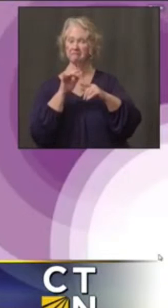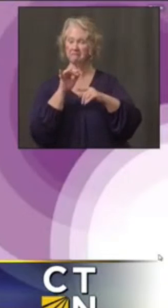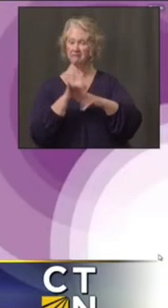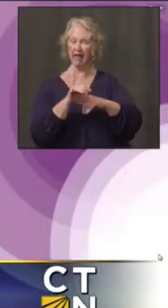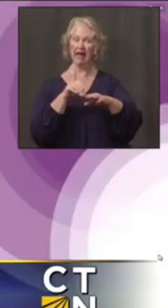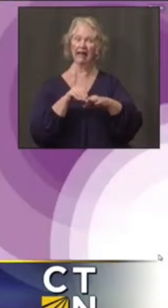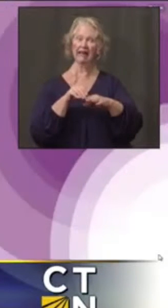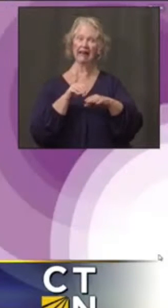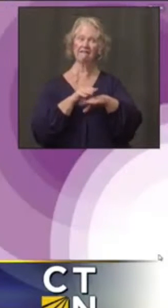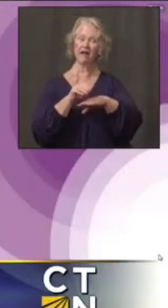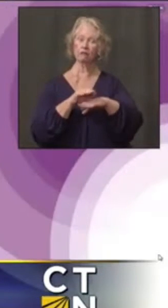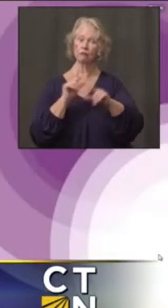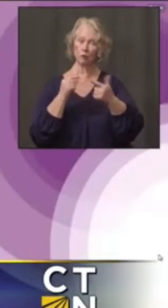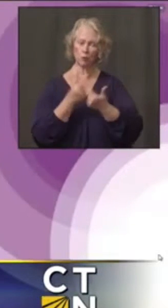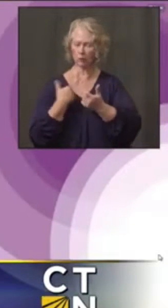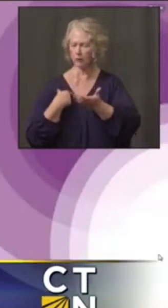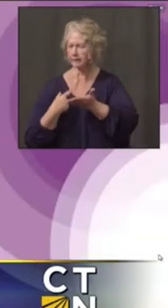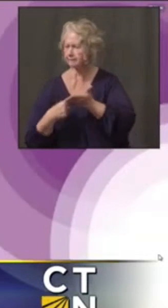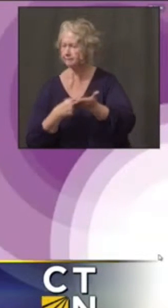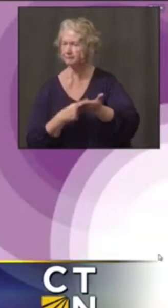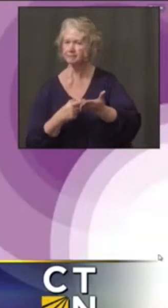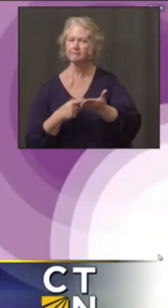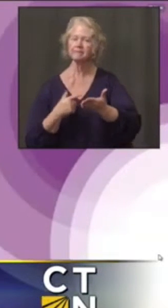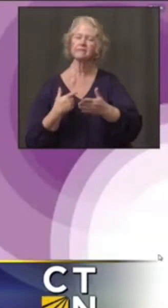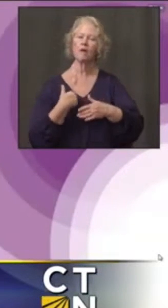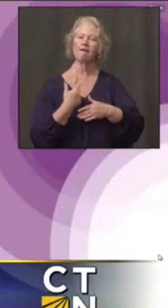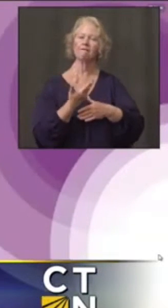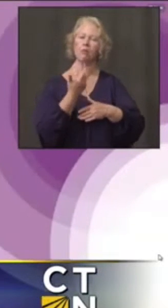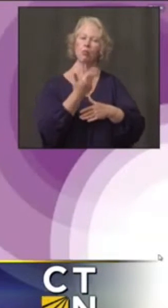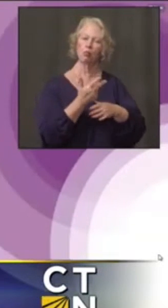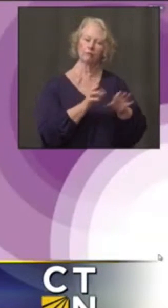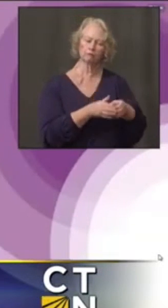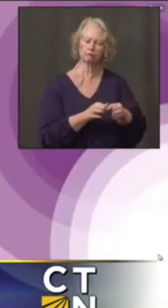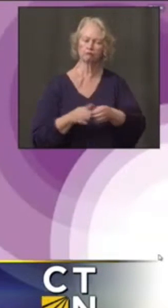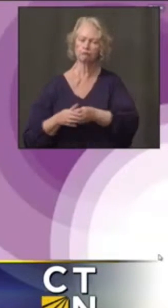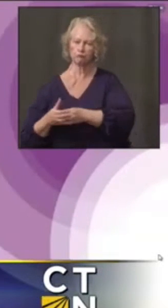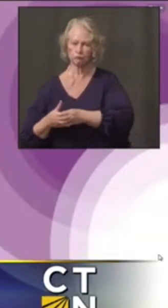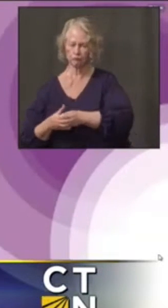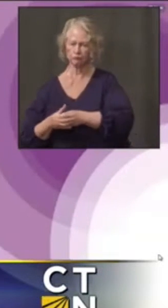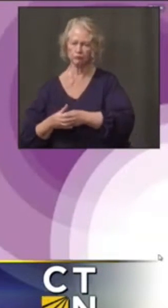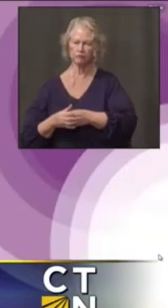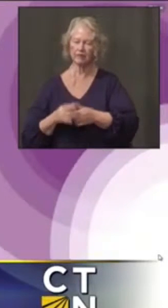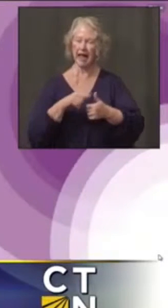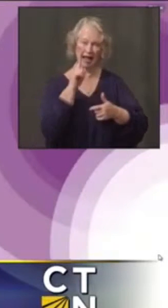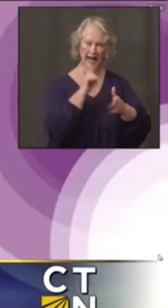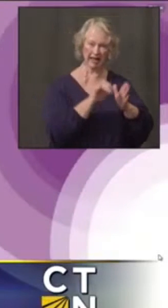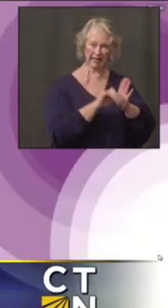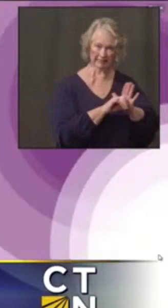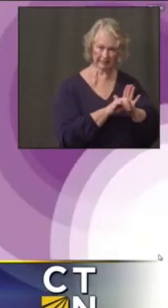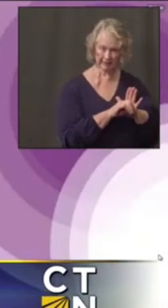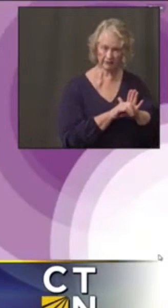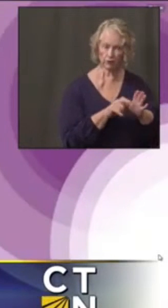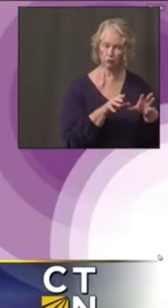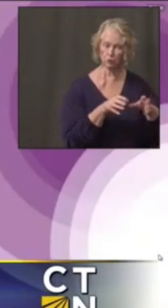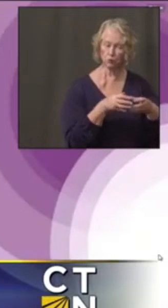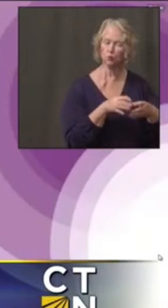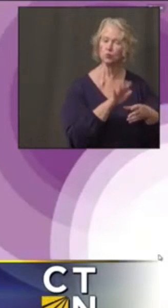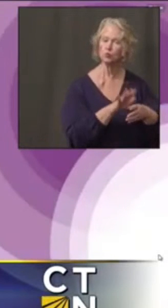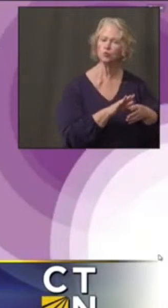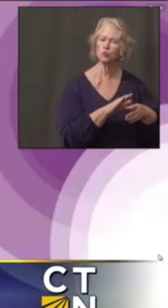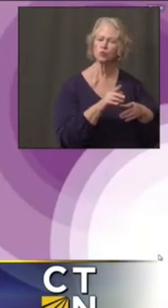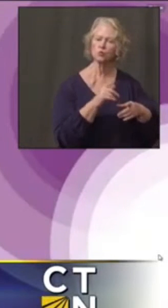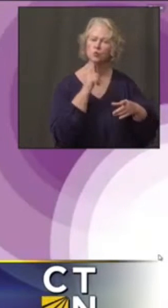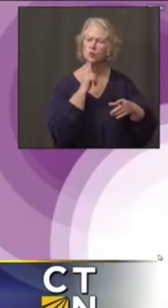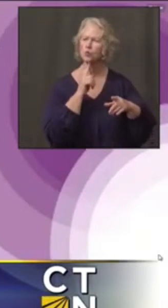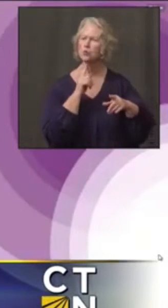group. And just as a reminder, we have three subgroups. We've got the allocation subgroup, who has the responsibility of sort of